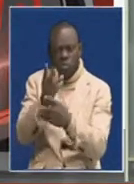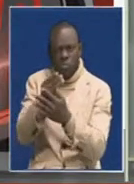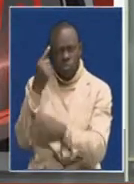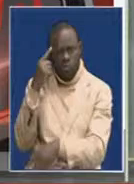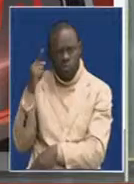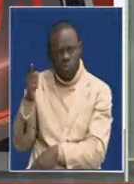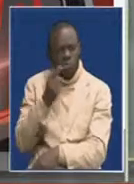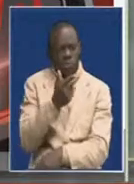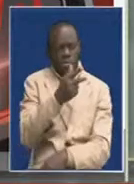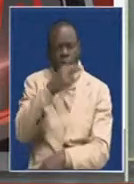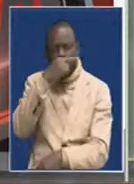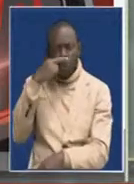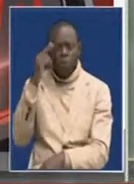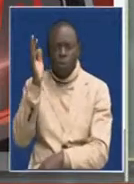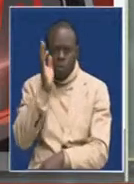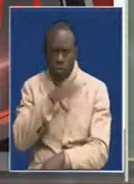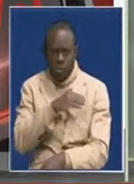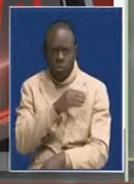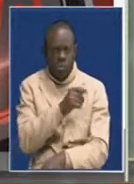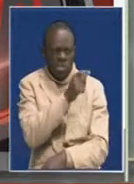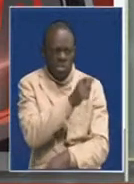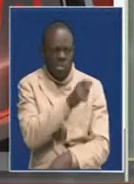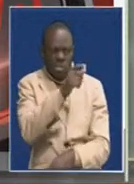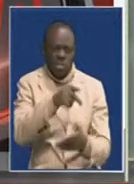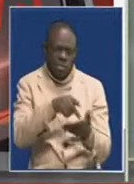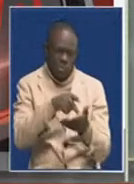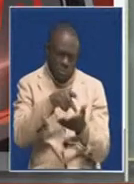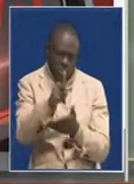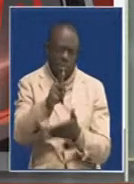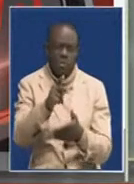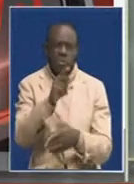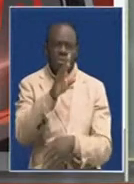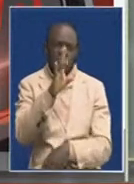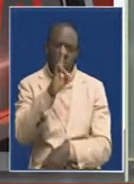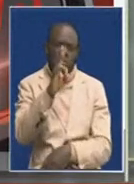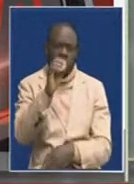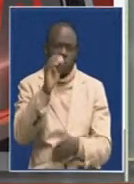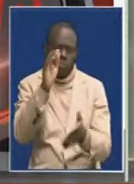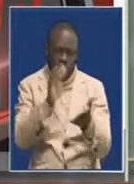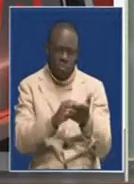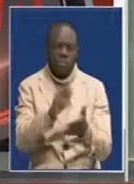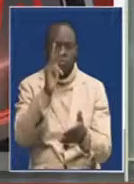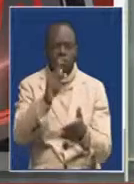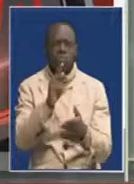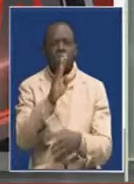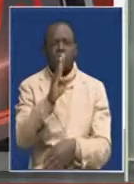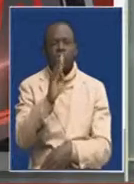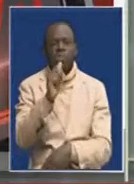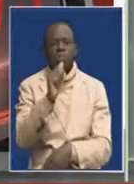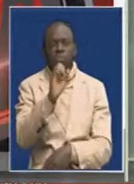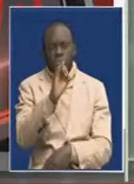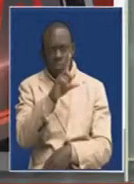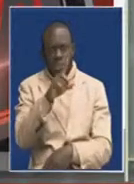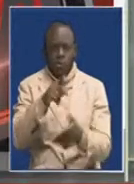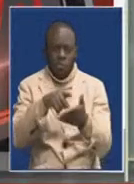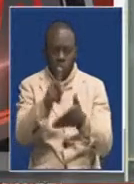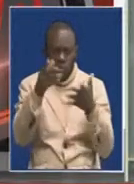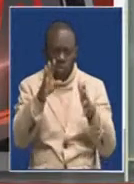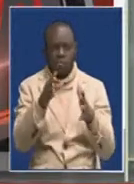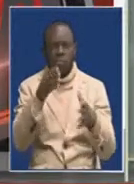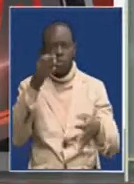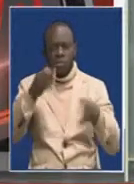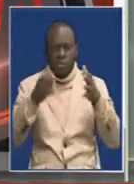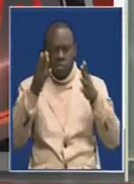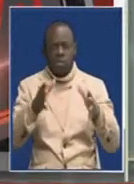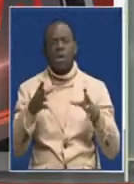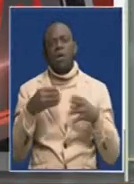bail at 70,000 kwacha each in their own recognition, with two working sureties. The matter